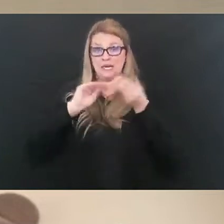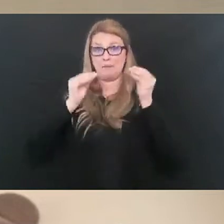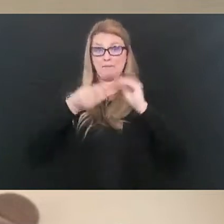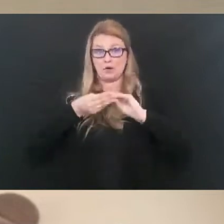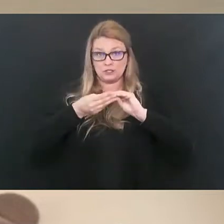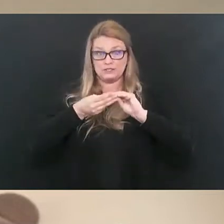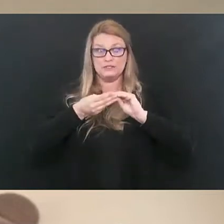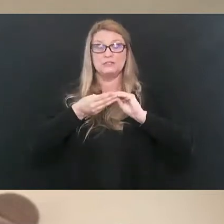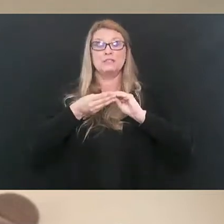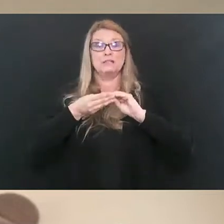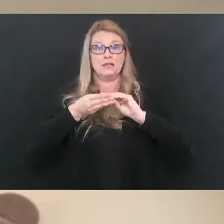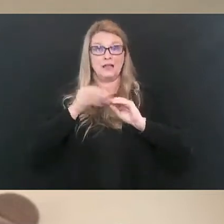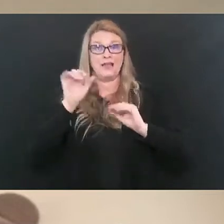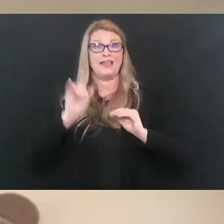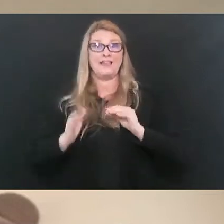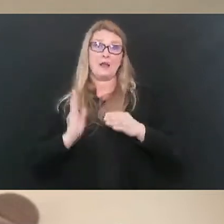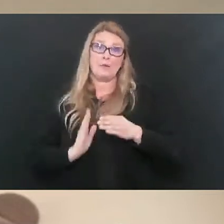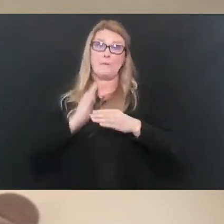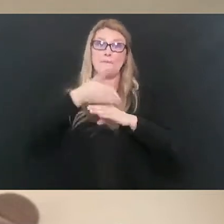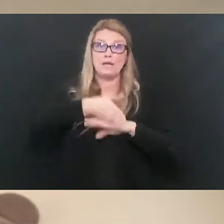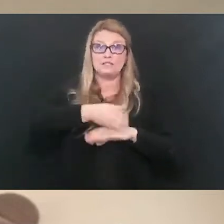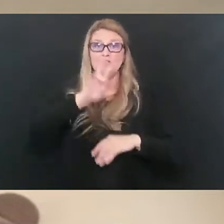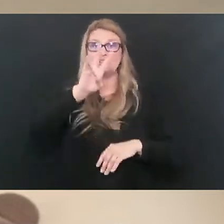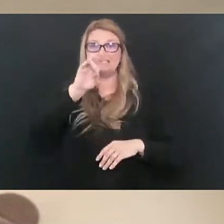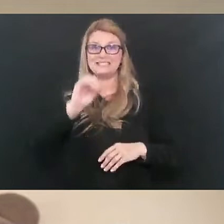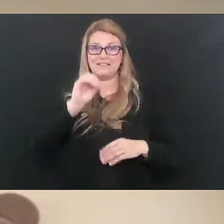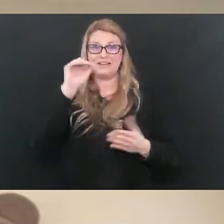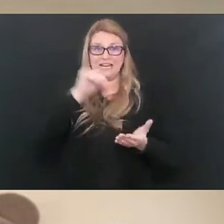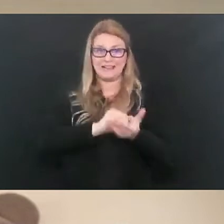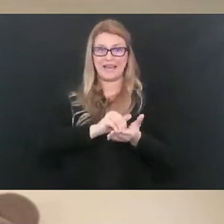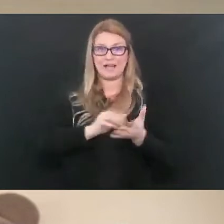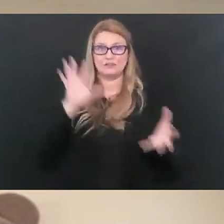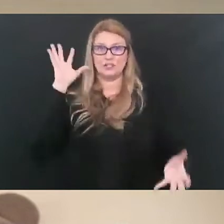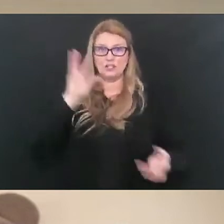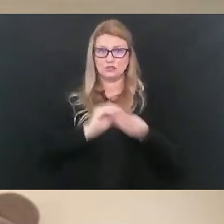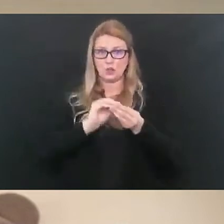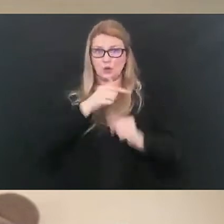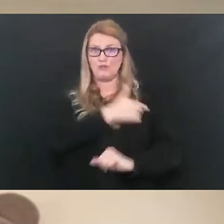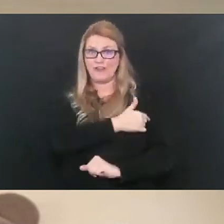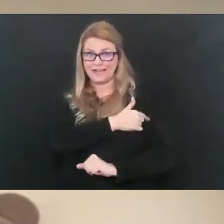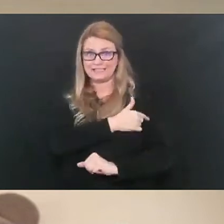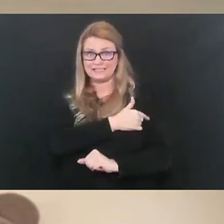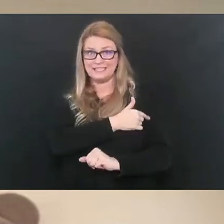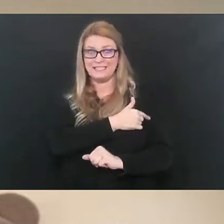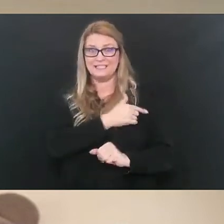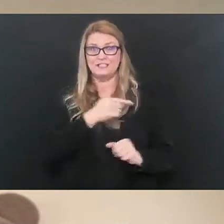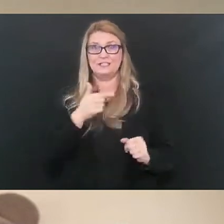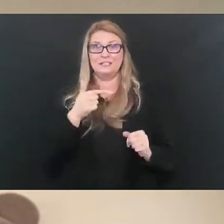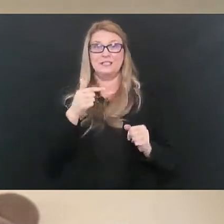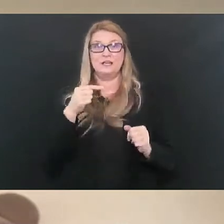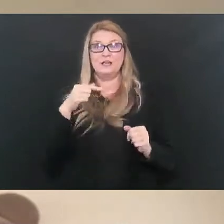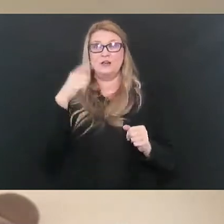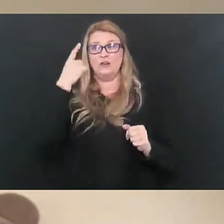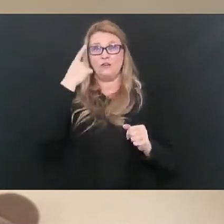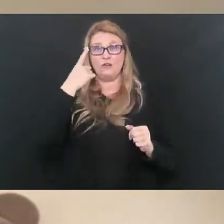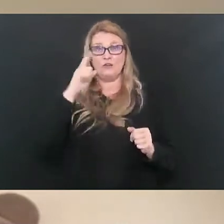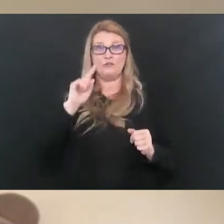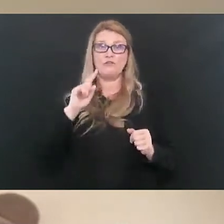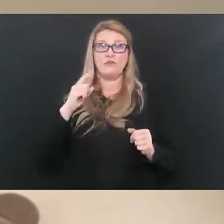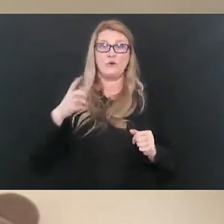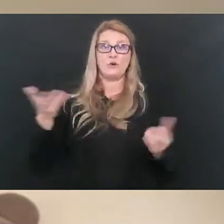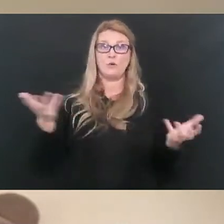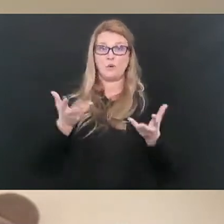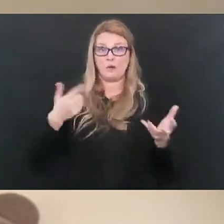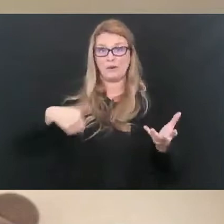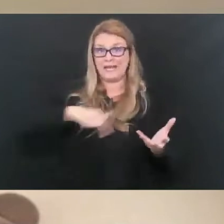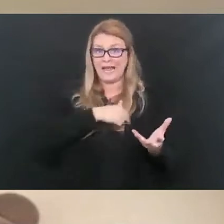again put us over 70,000 total vaccinations based on all the outlets, to include what we get